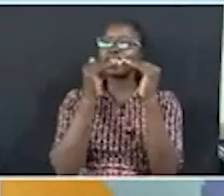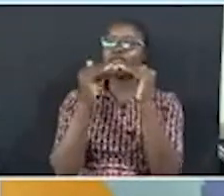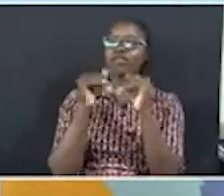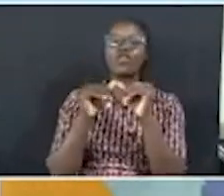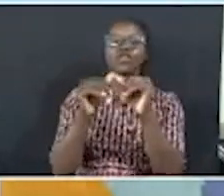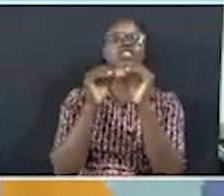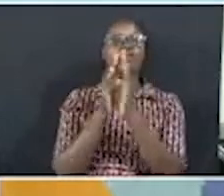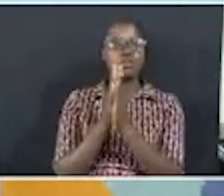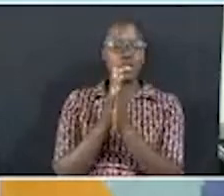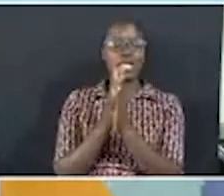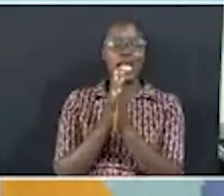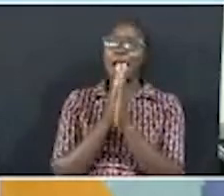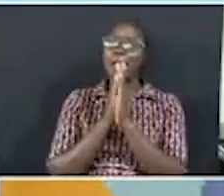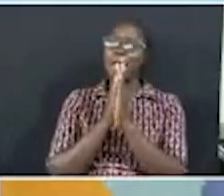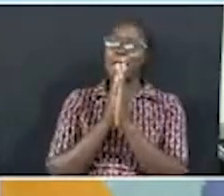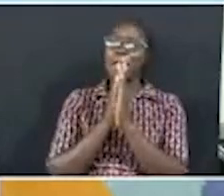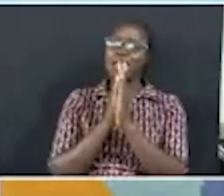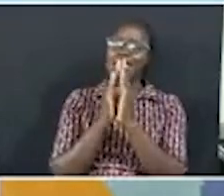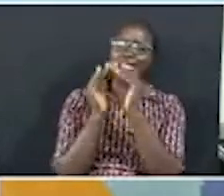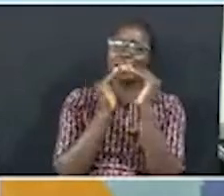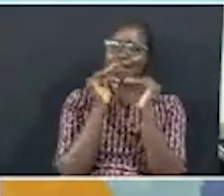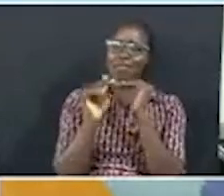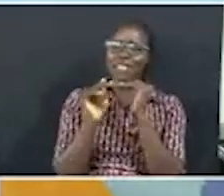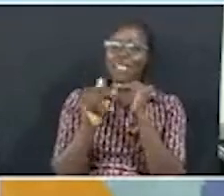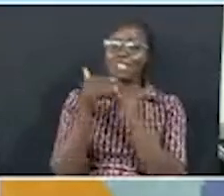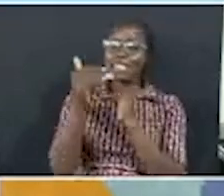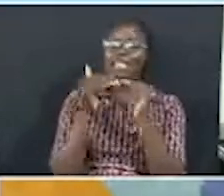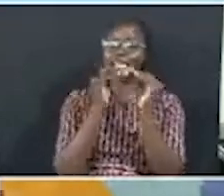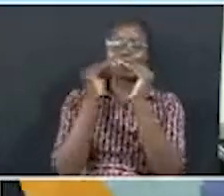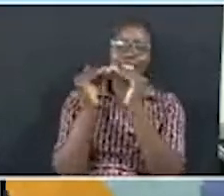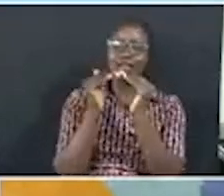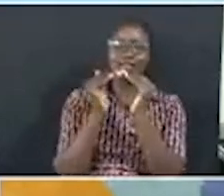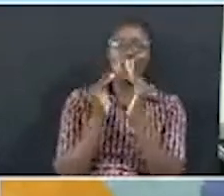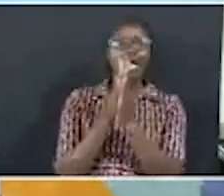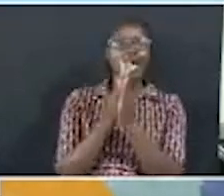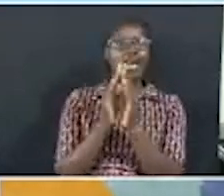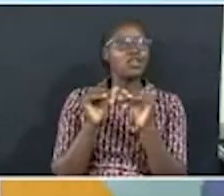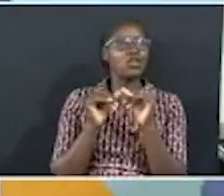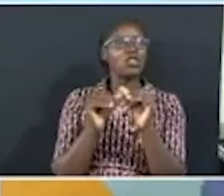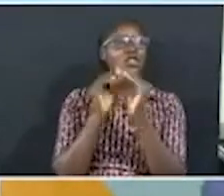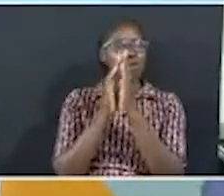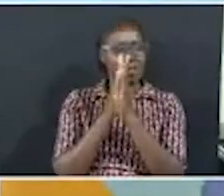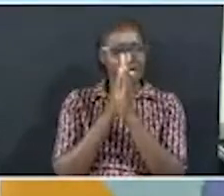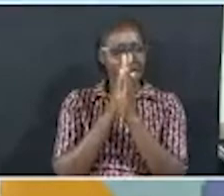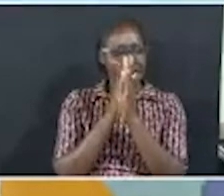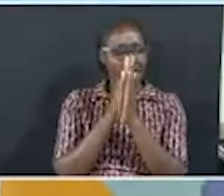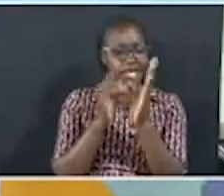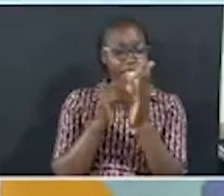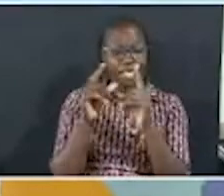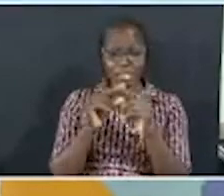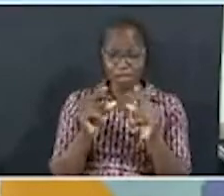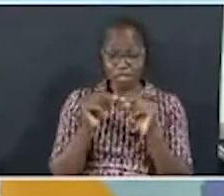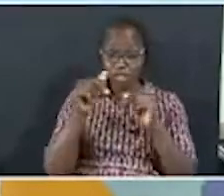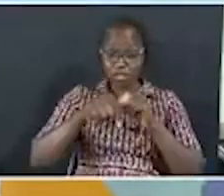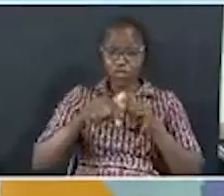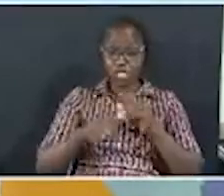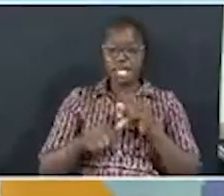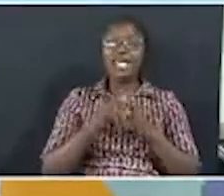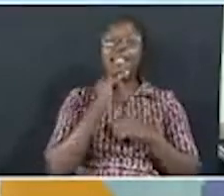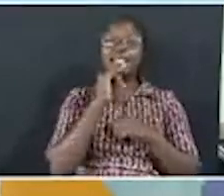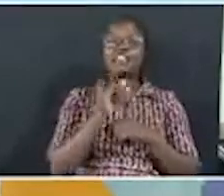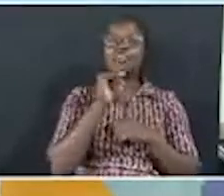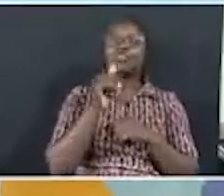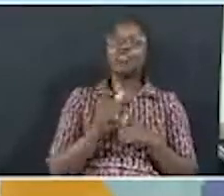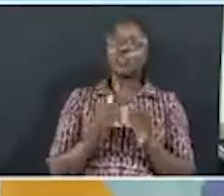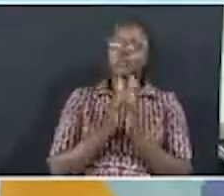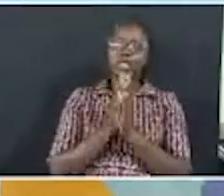keep praying. Pray this level, pray next level, and keep praying. The message today is,